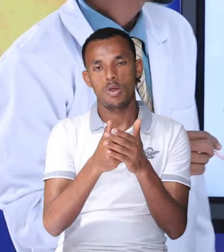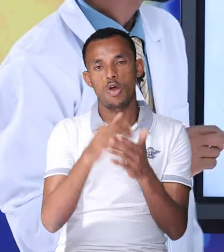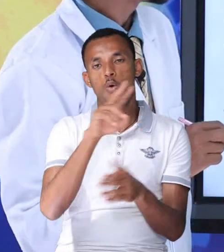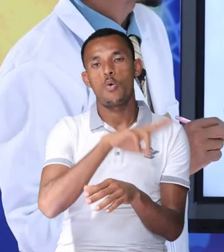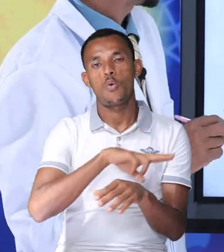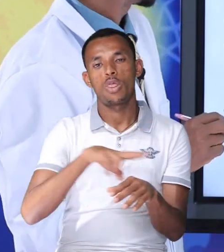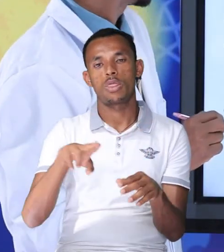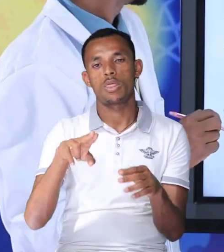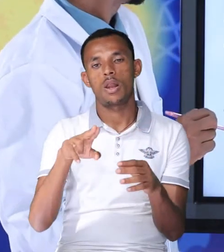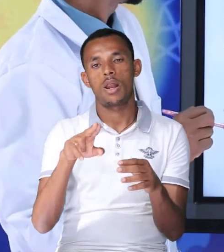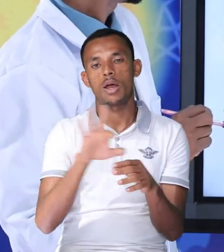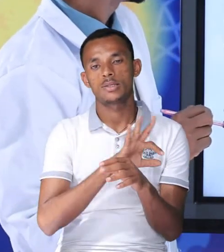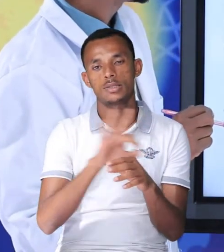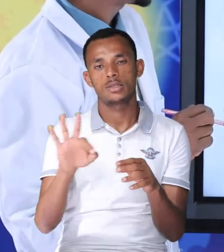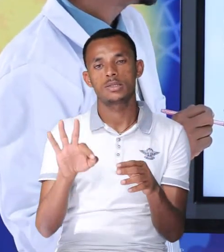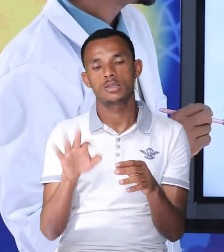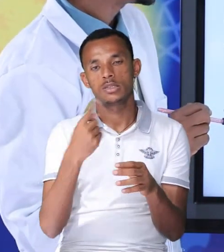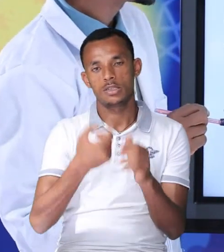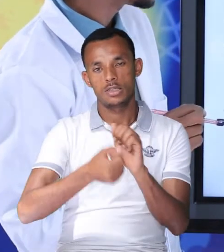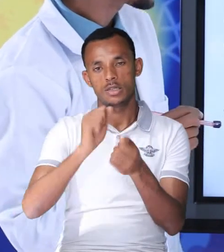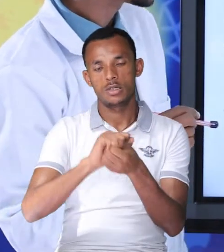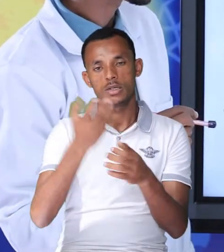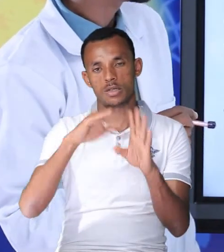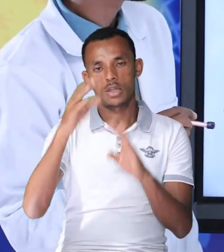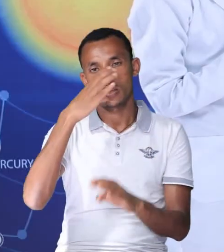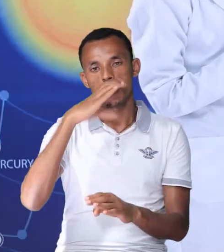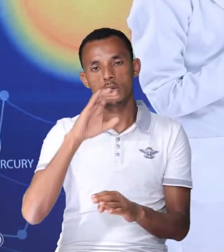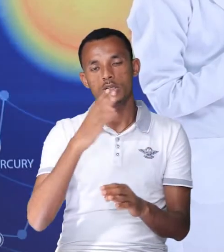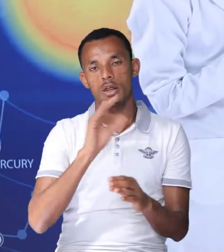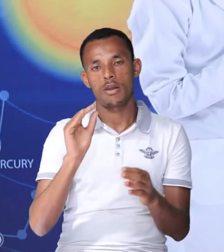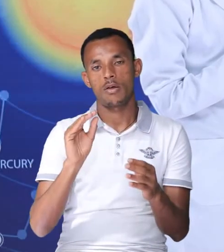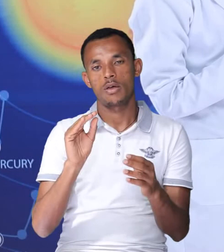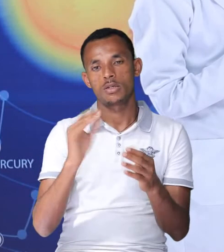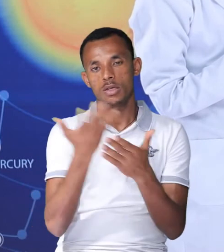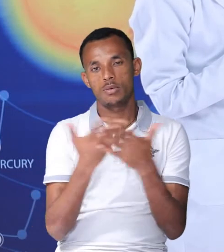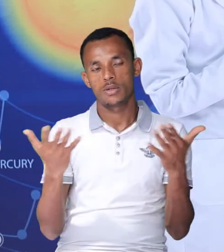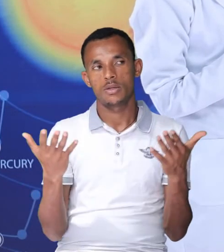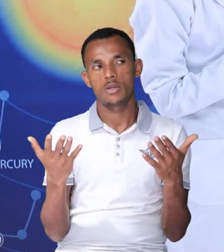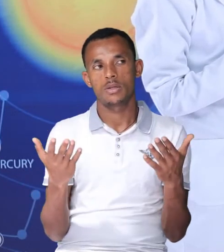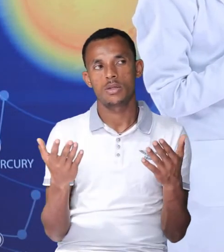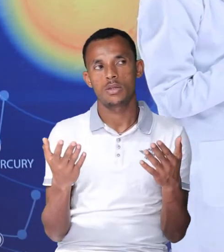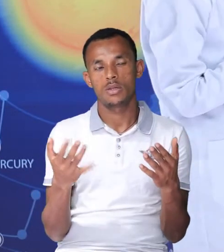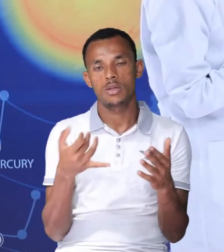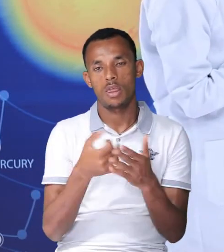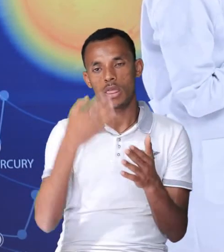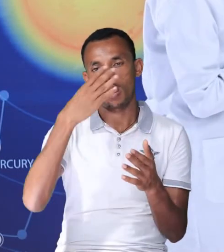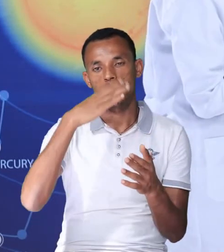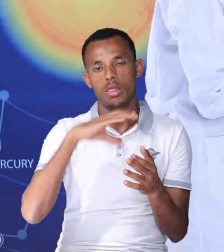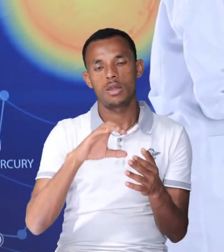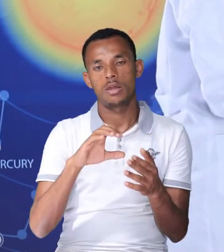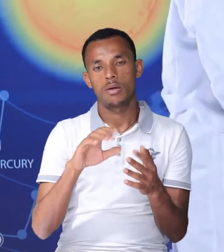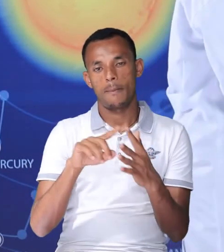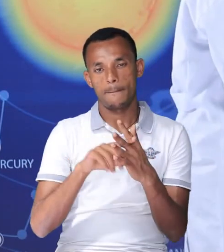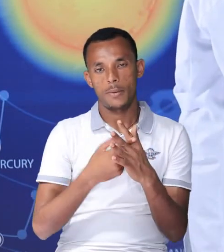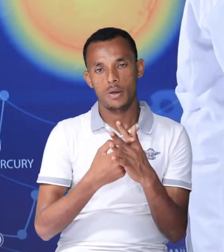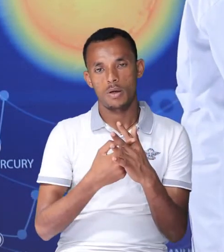horizontal axis. The change in the temperature and phase of substances as it's heated,